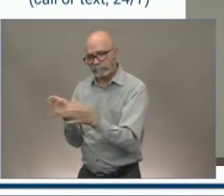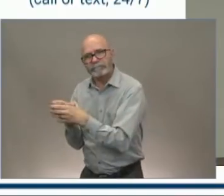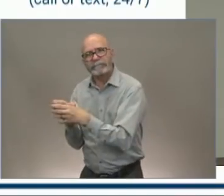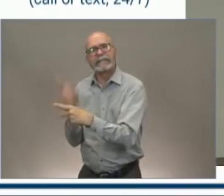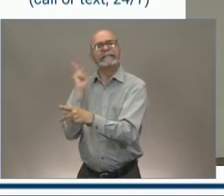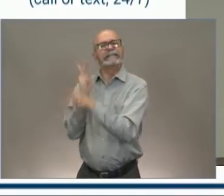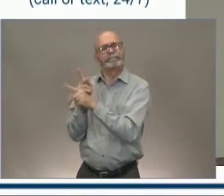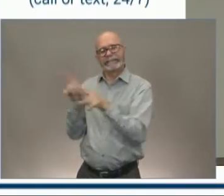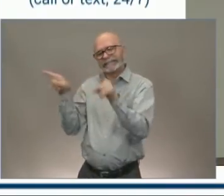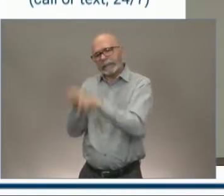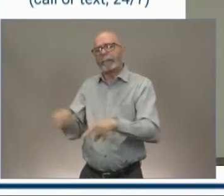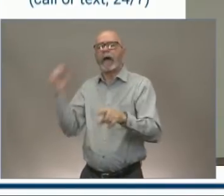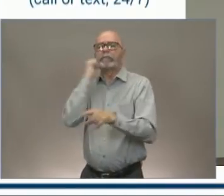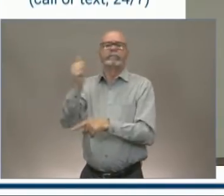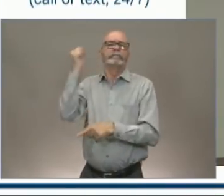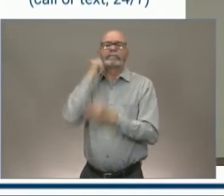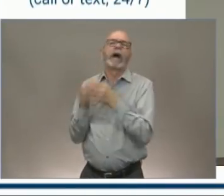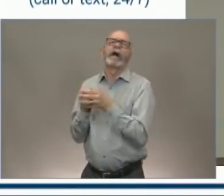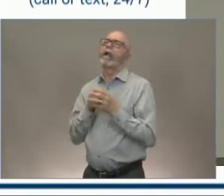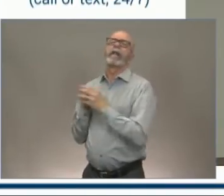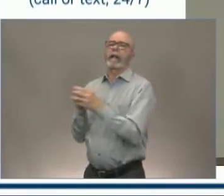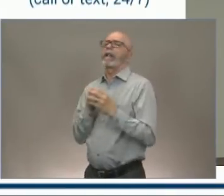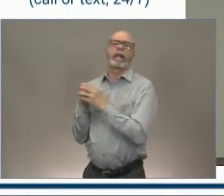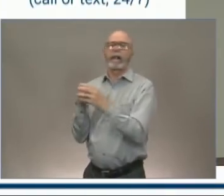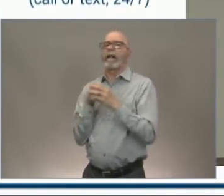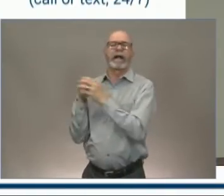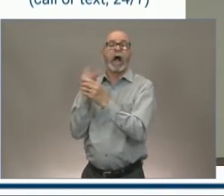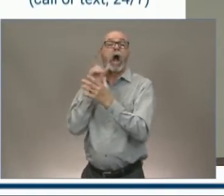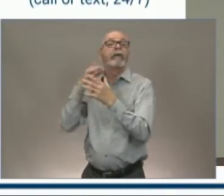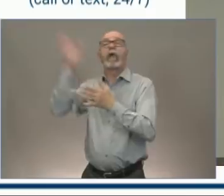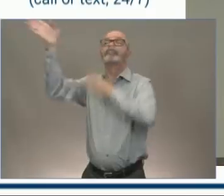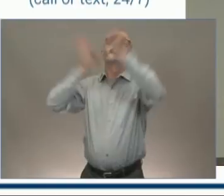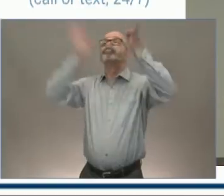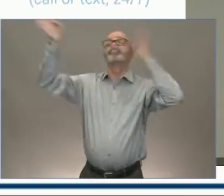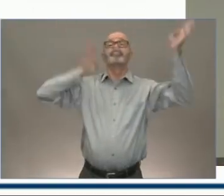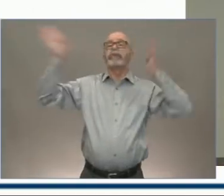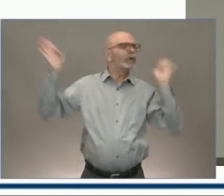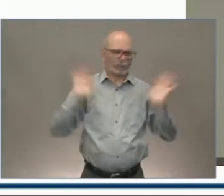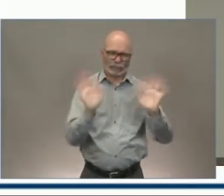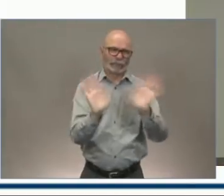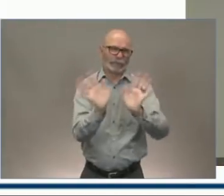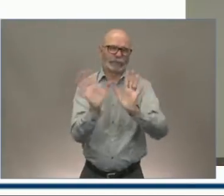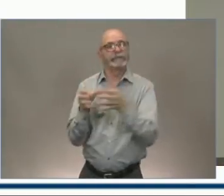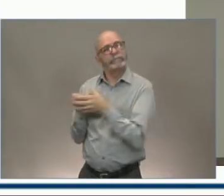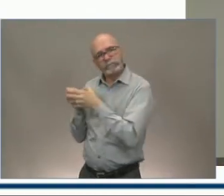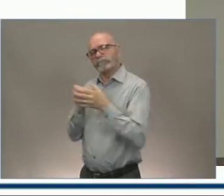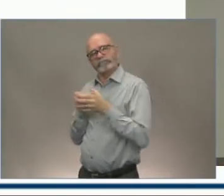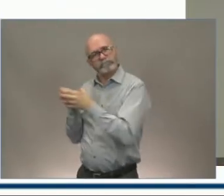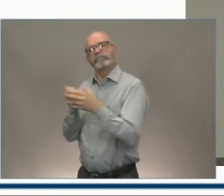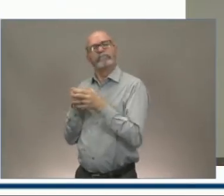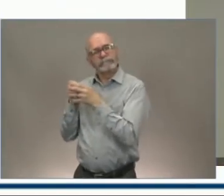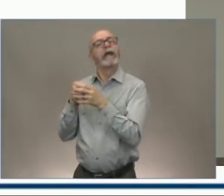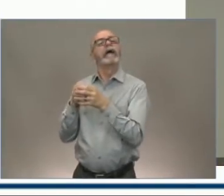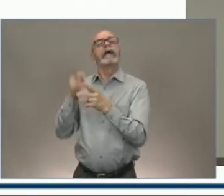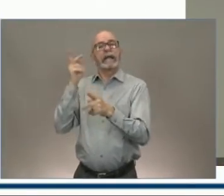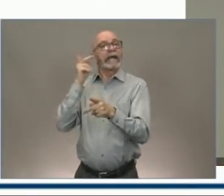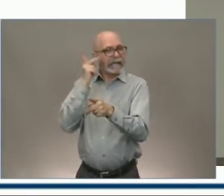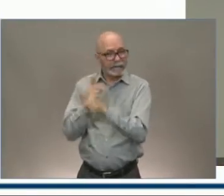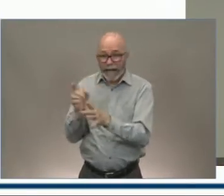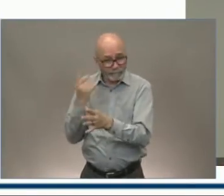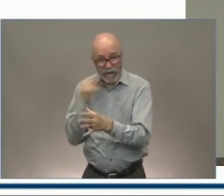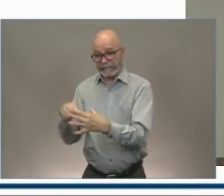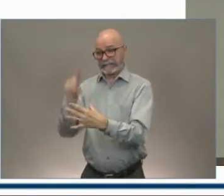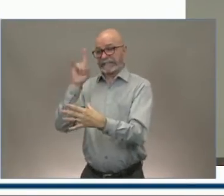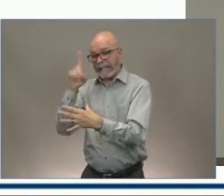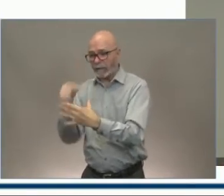and reduce activities outside of your home, school, and work. Get tested regularly, and if you feel the cold or flu coming